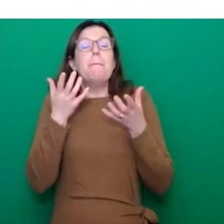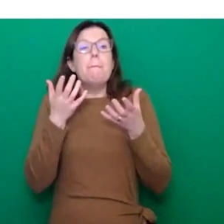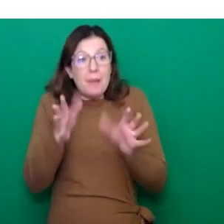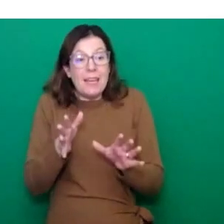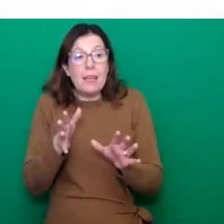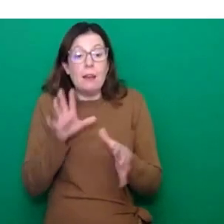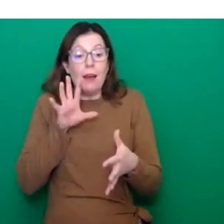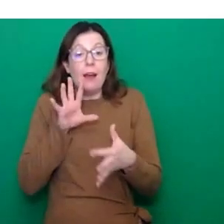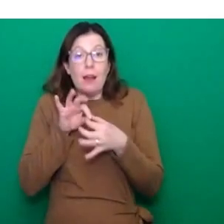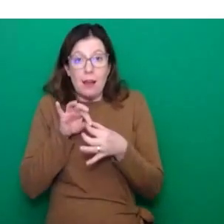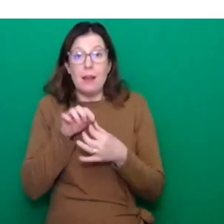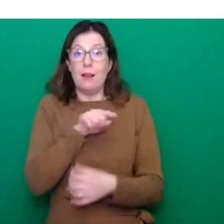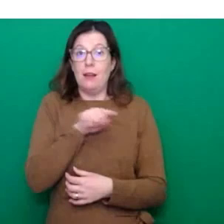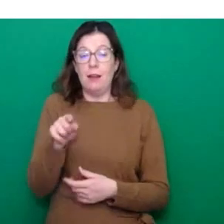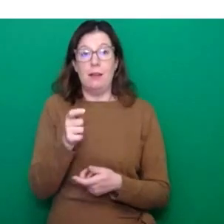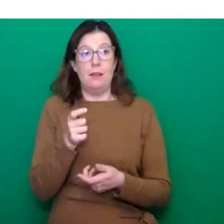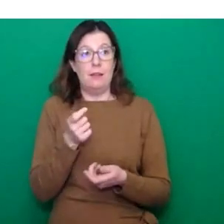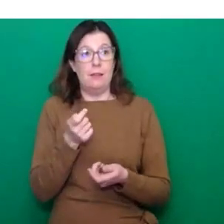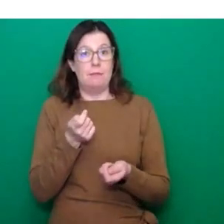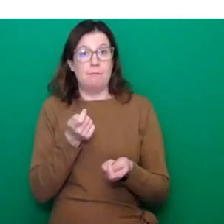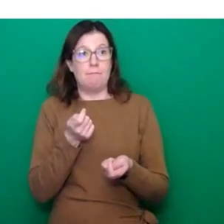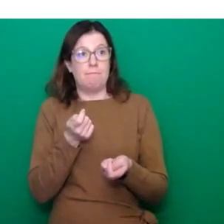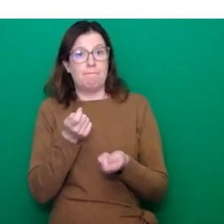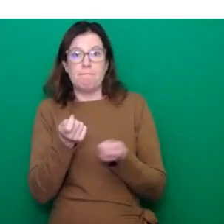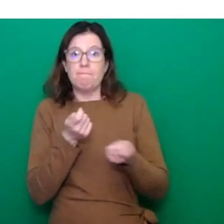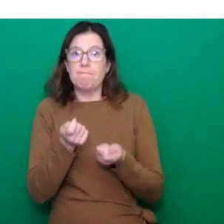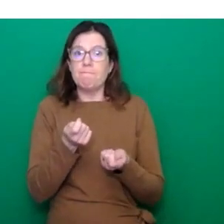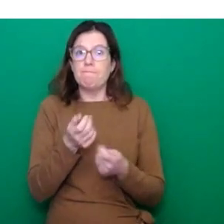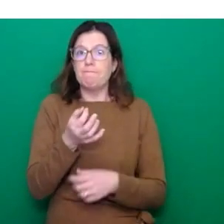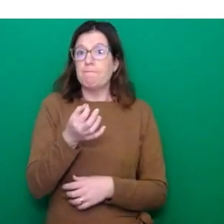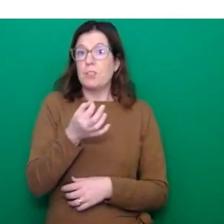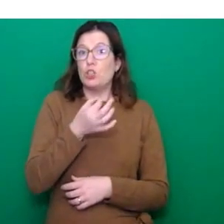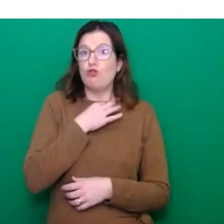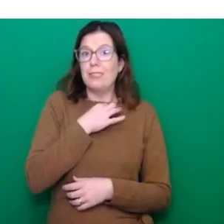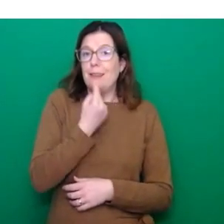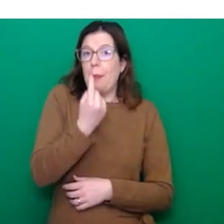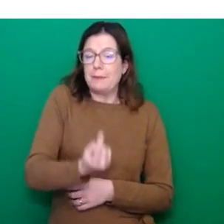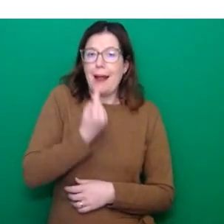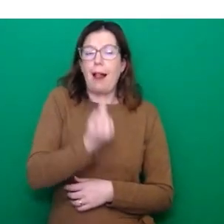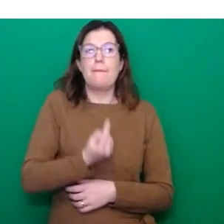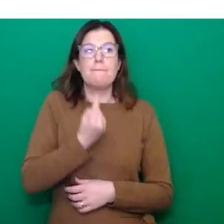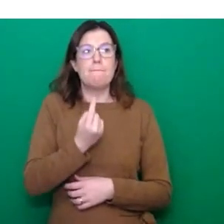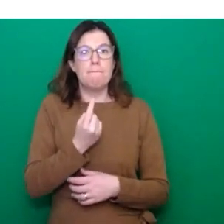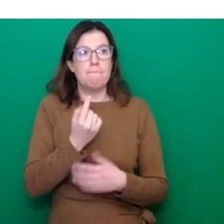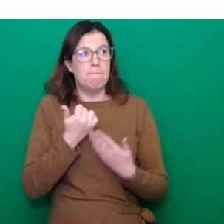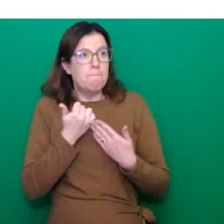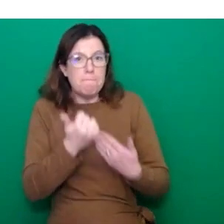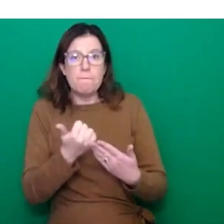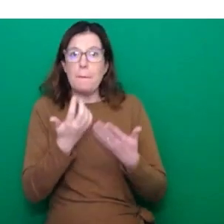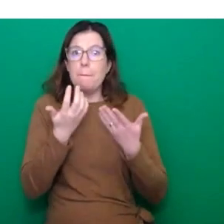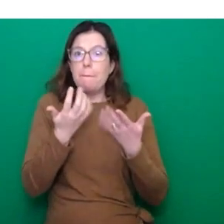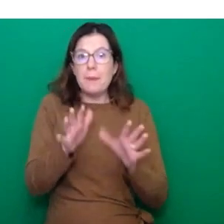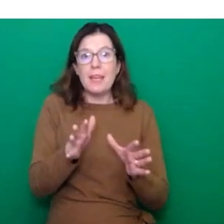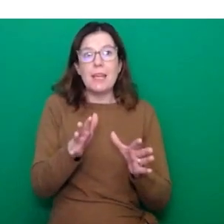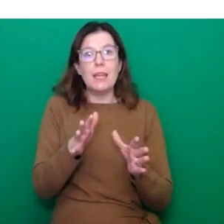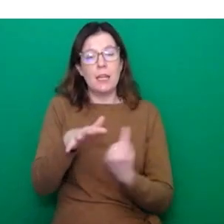maybe managing if someone is at risk towards themselves, and what can you do, how do you handle